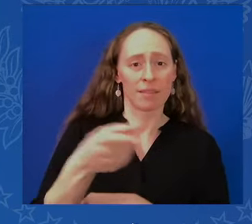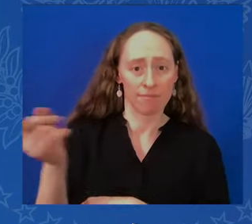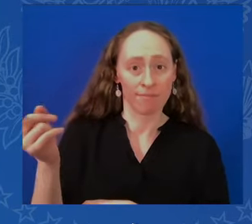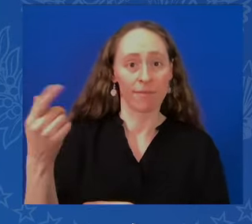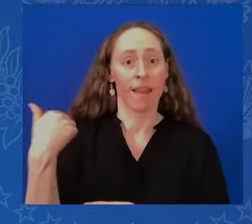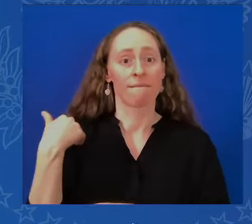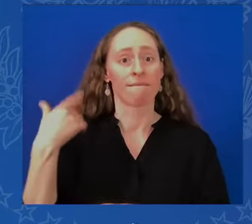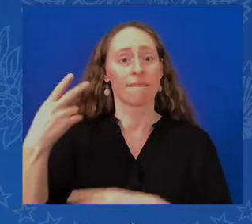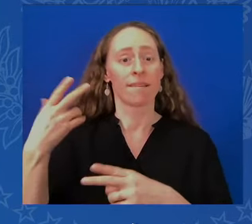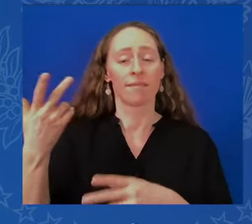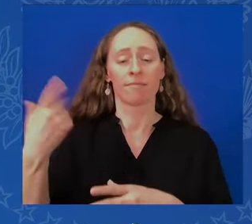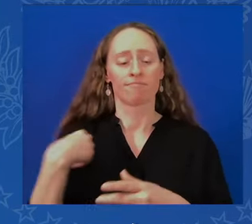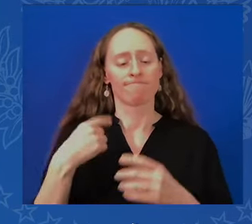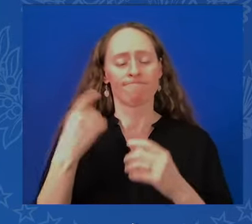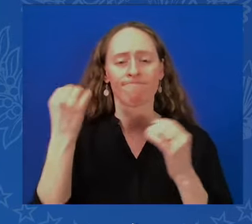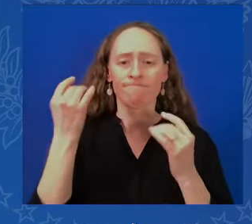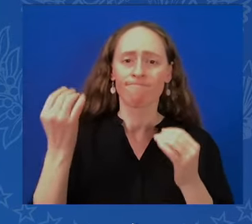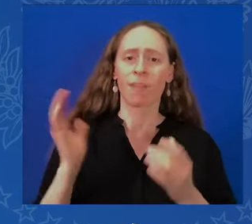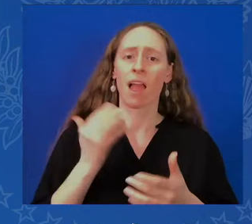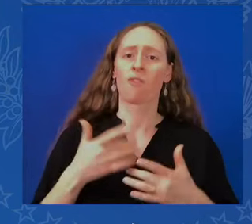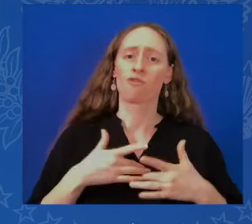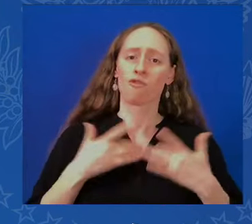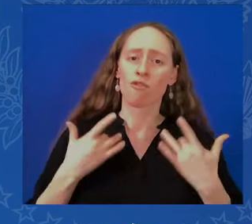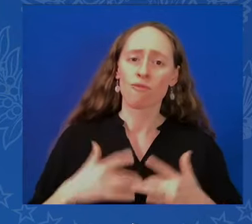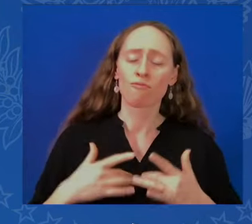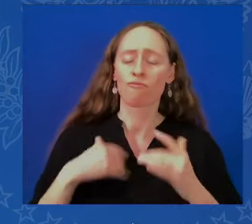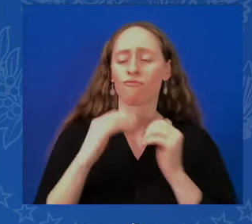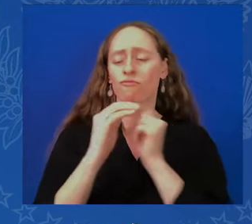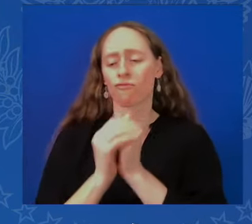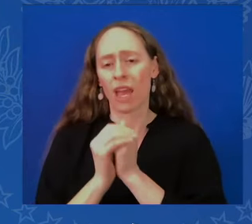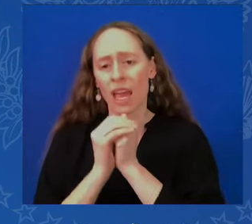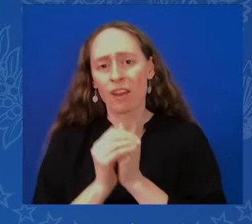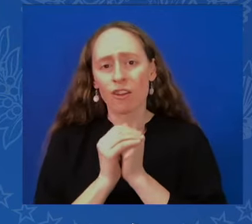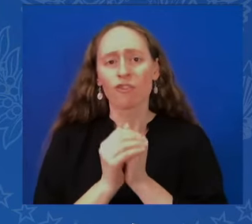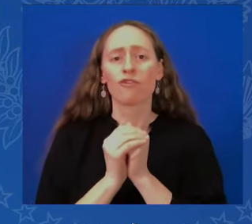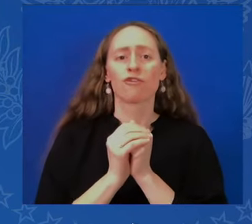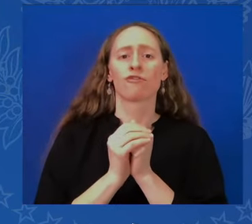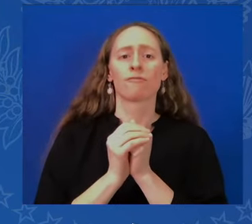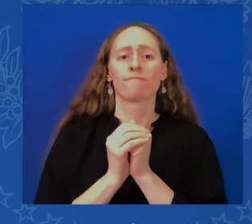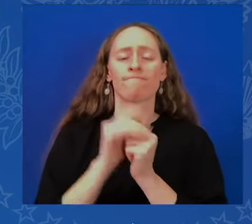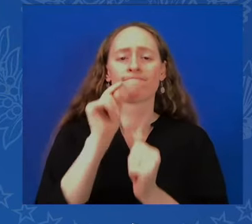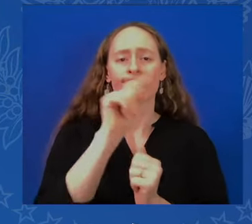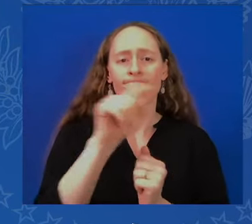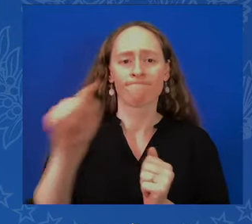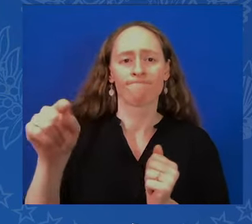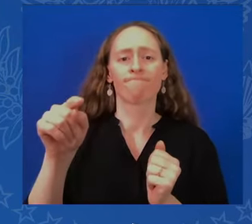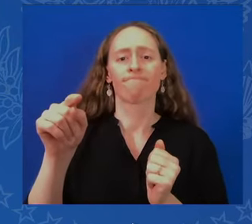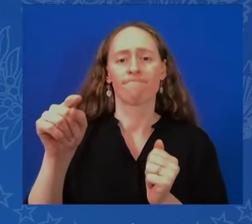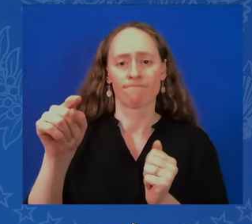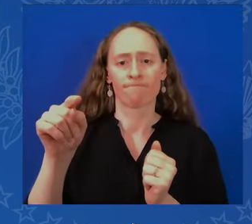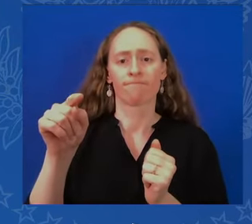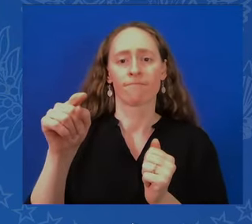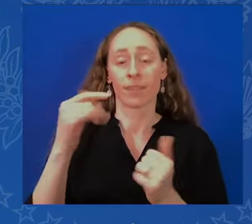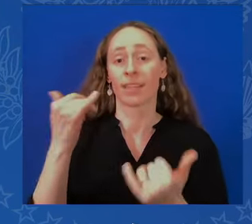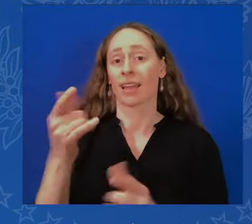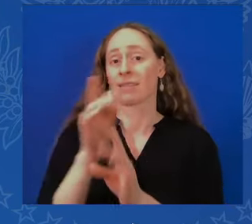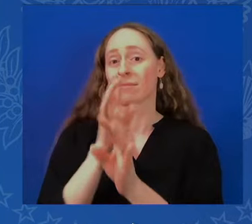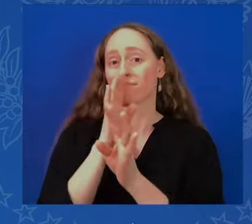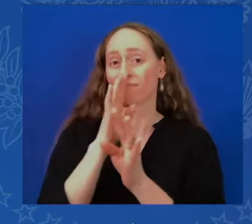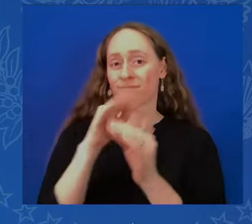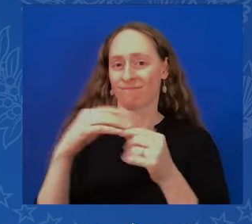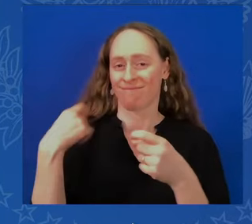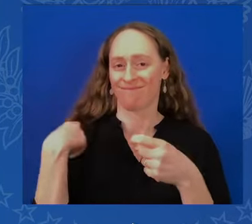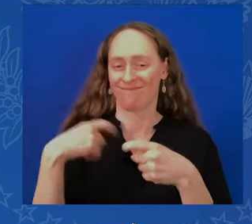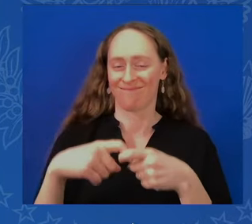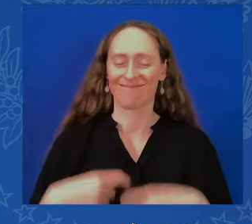Están en nuestros corazones, nuestros pensamientos, y nuestras